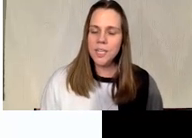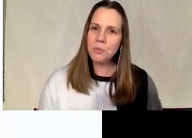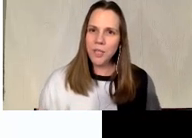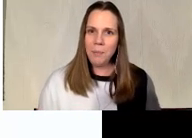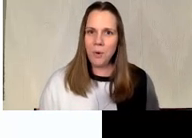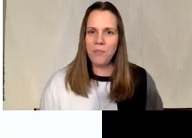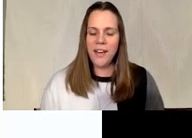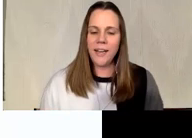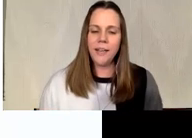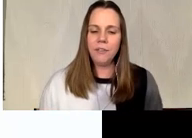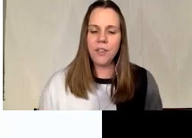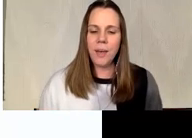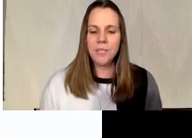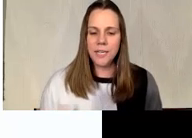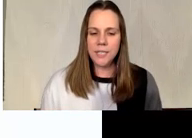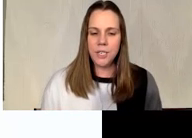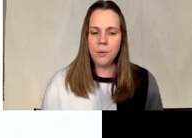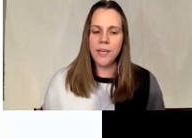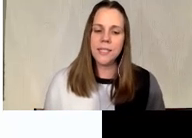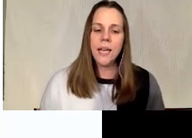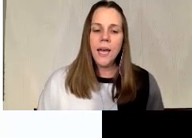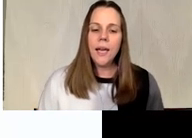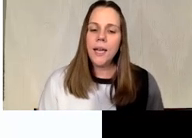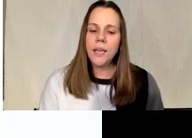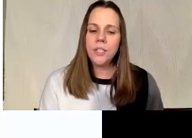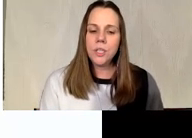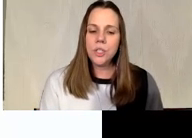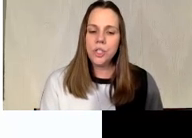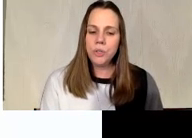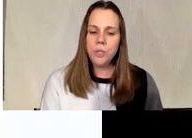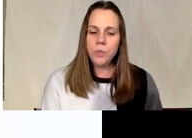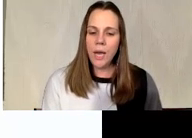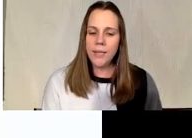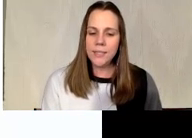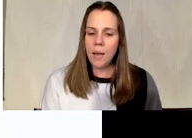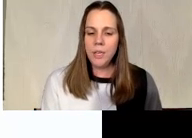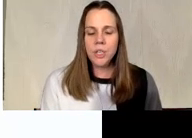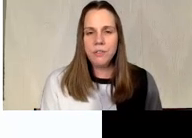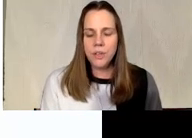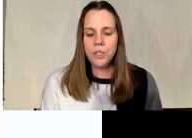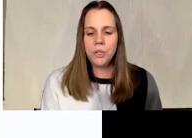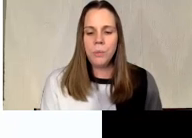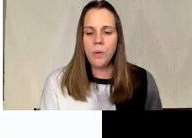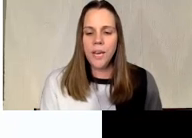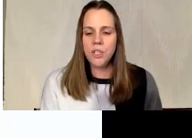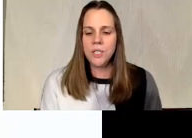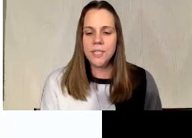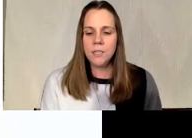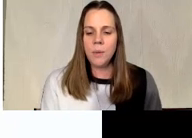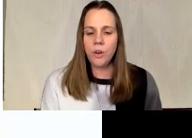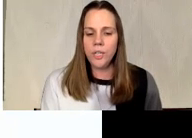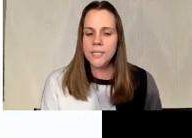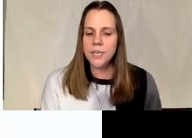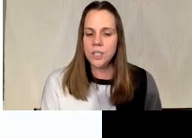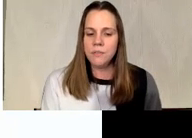So it's really motivating for them to continue this. And children who do not establish a functional communication